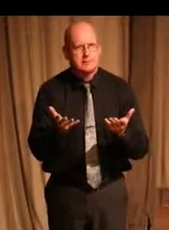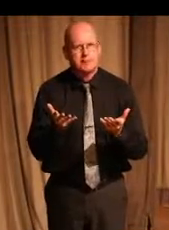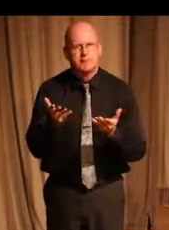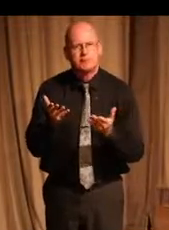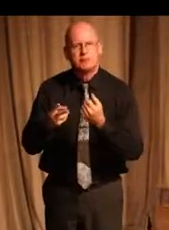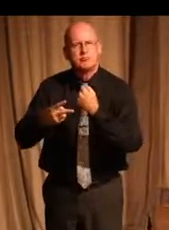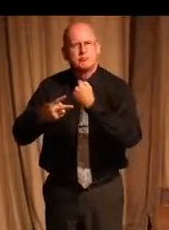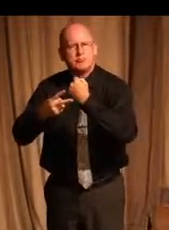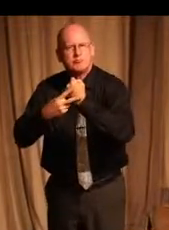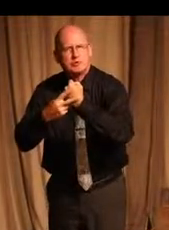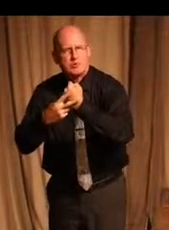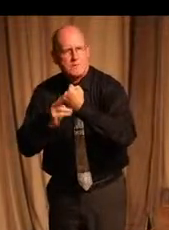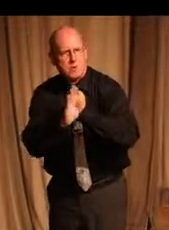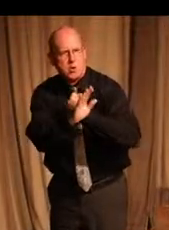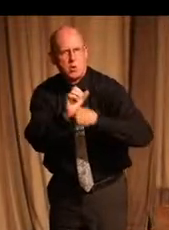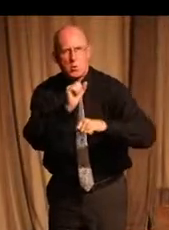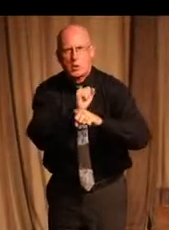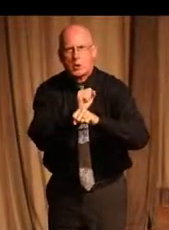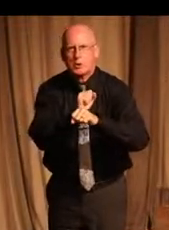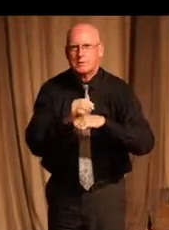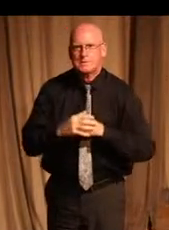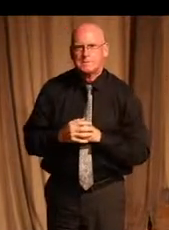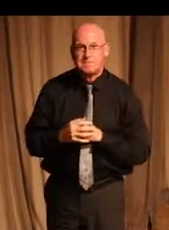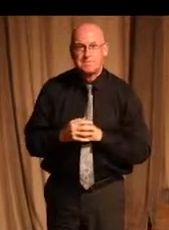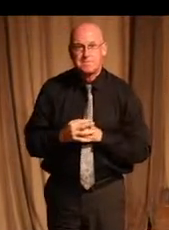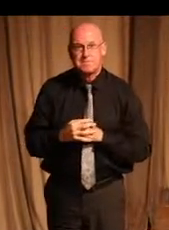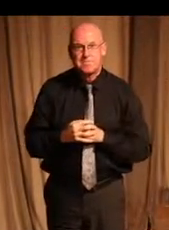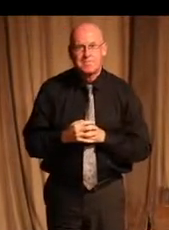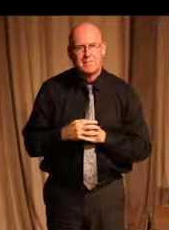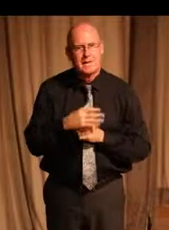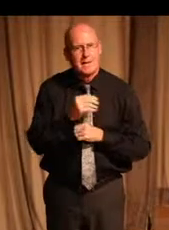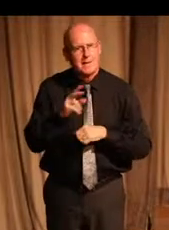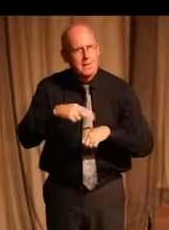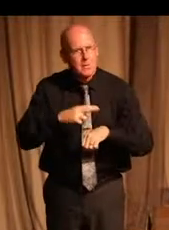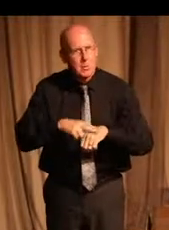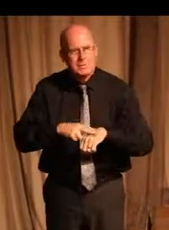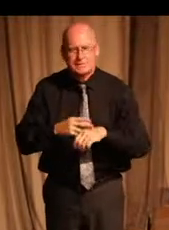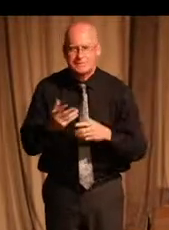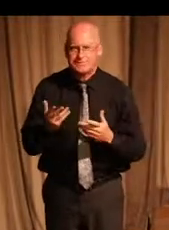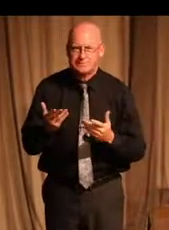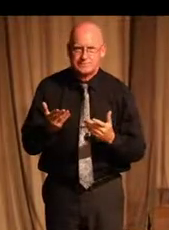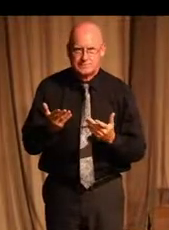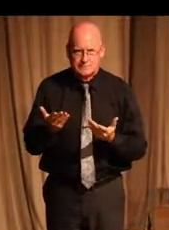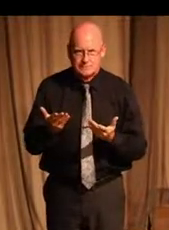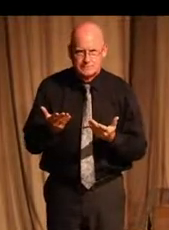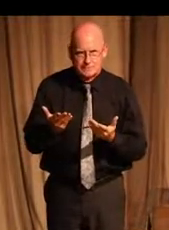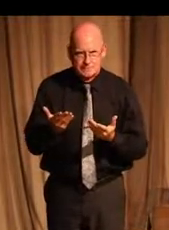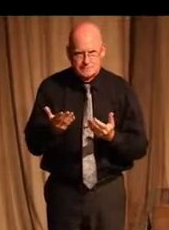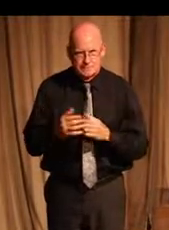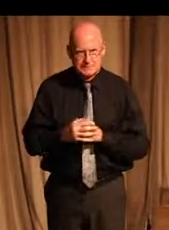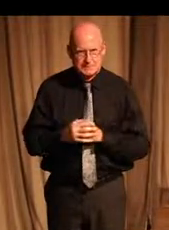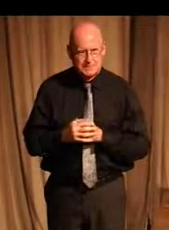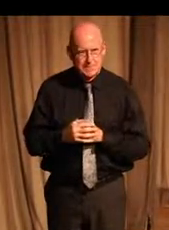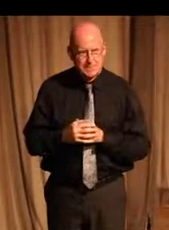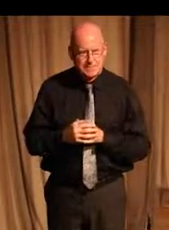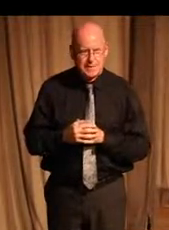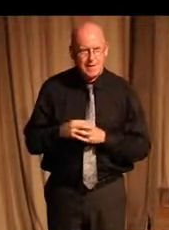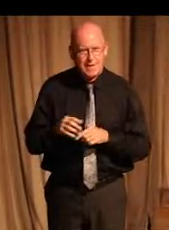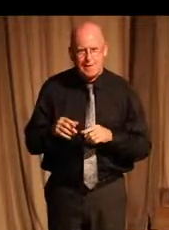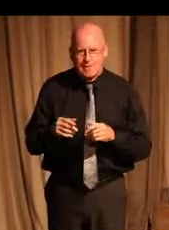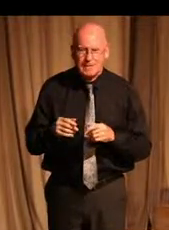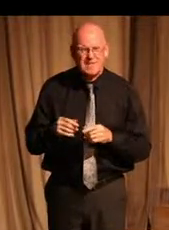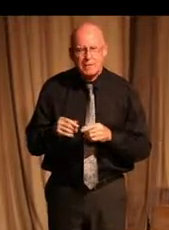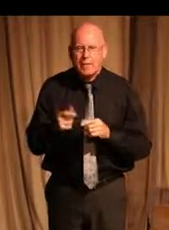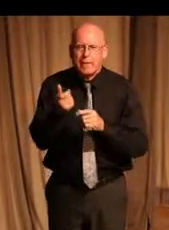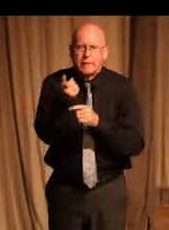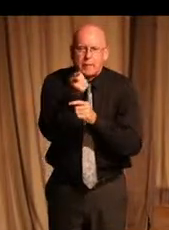to preserve her work. And of course it's my a small contribution,